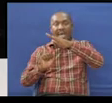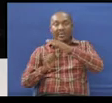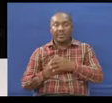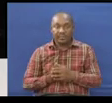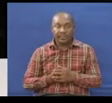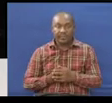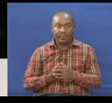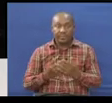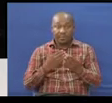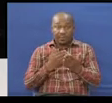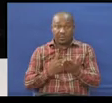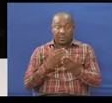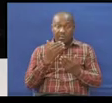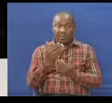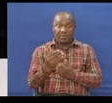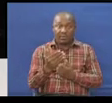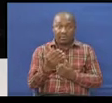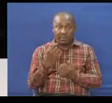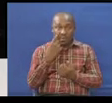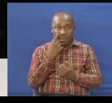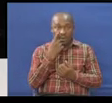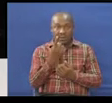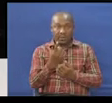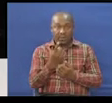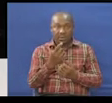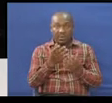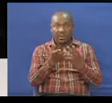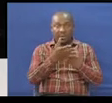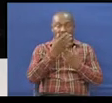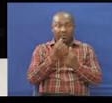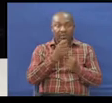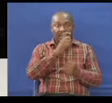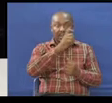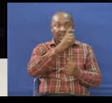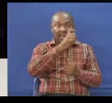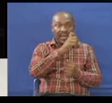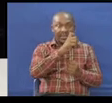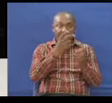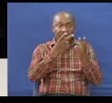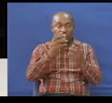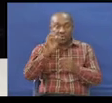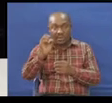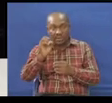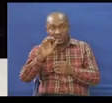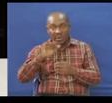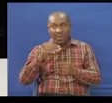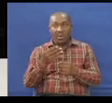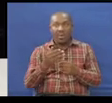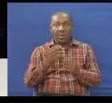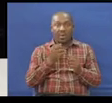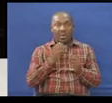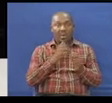Therefore, by solving this one, you will have x is equal to 0 or x is equal to negative